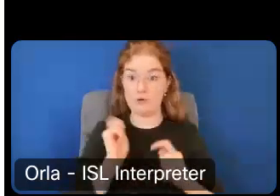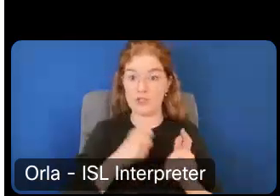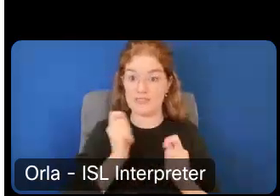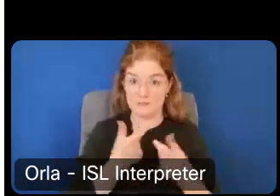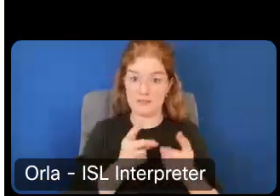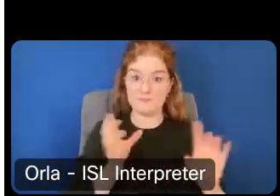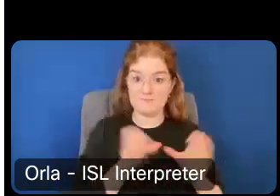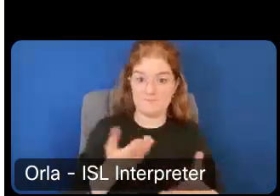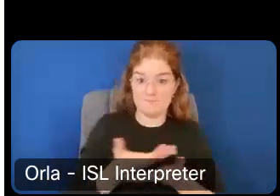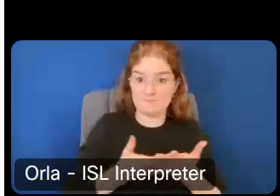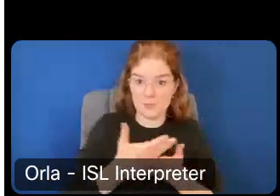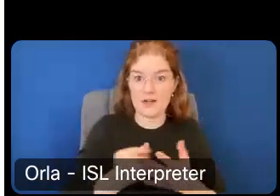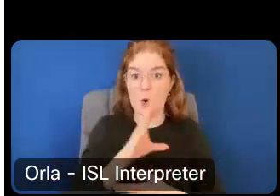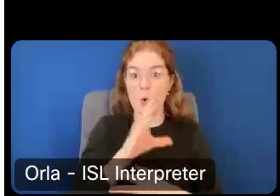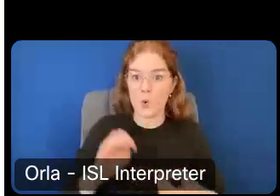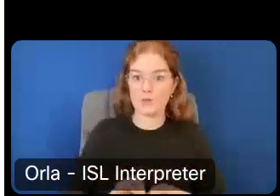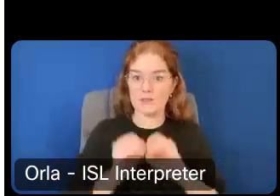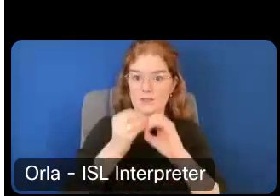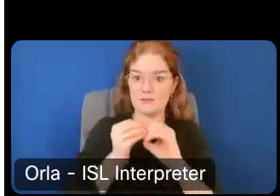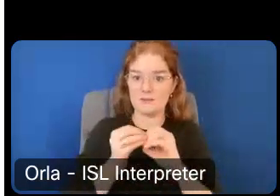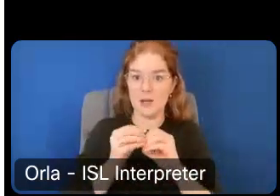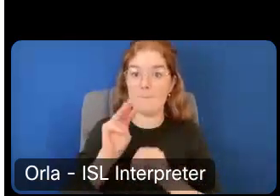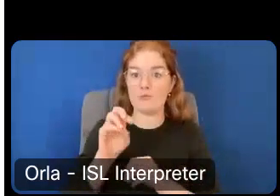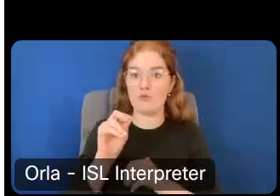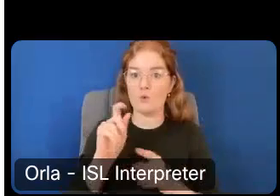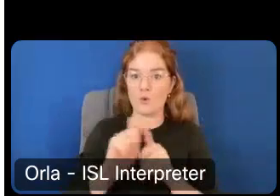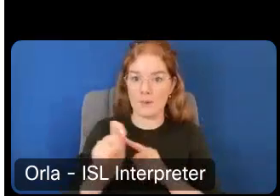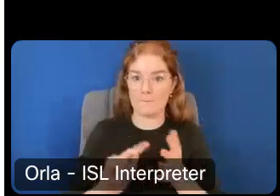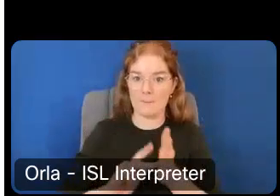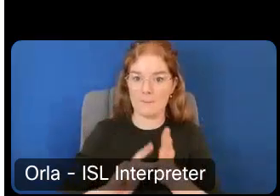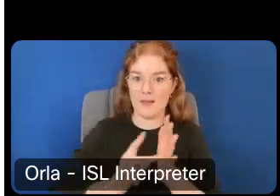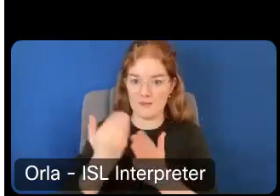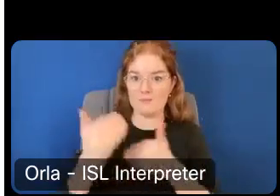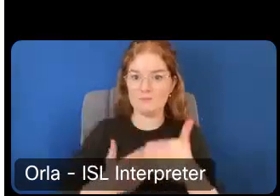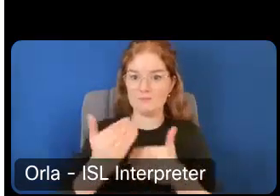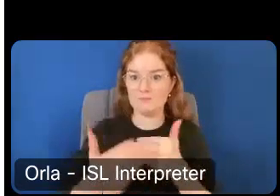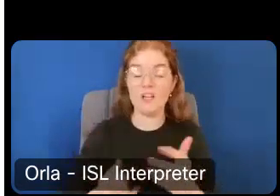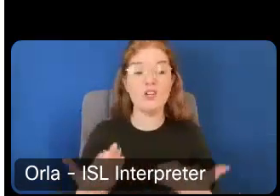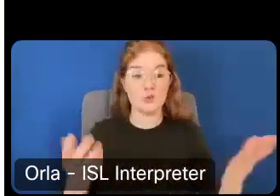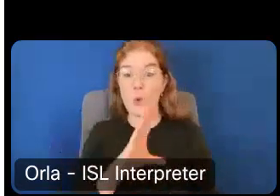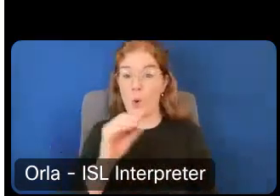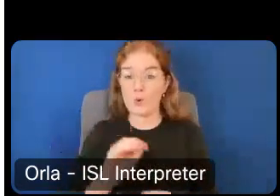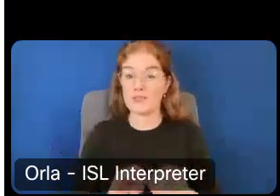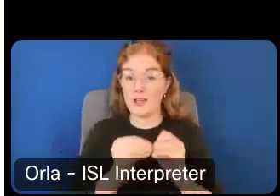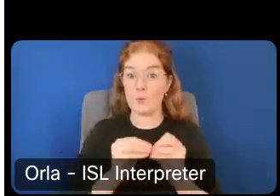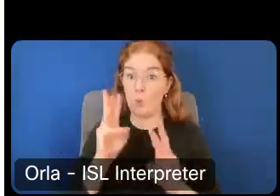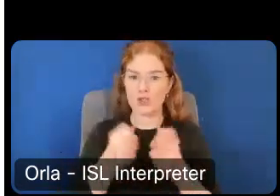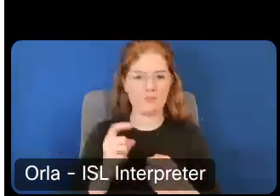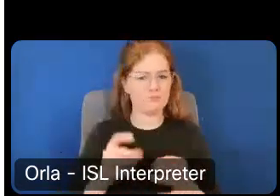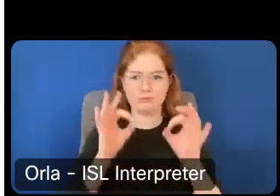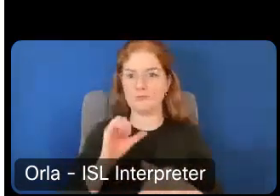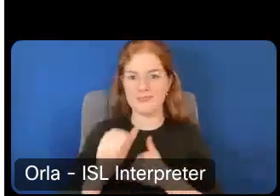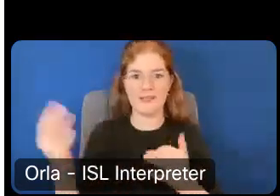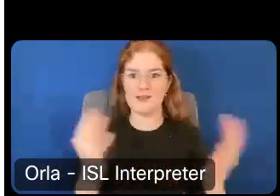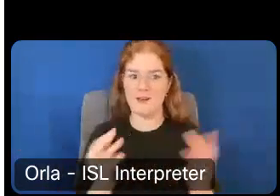on that co-design and prototype planning. The co-design workshop was a great day. A number of us were